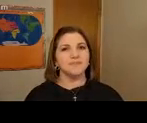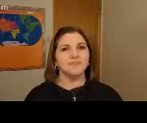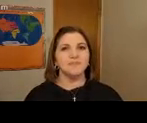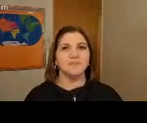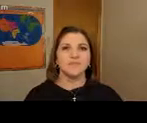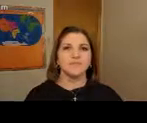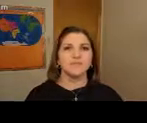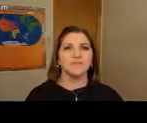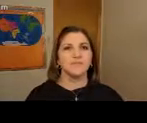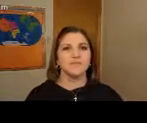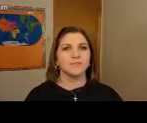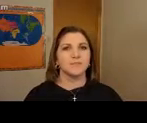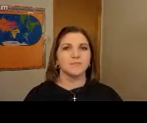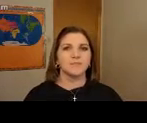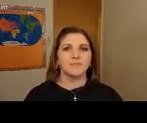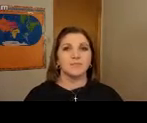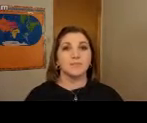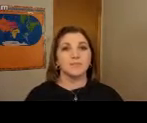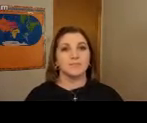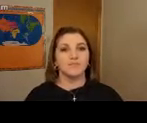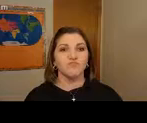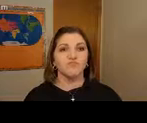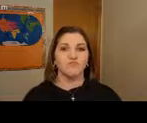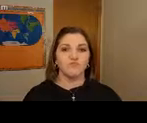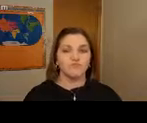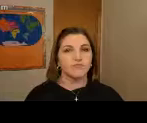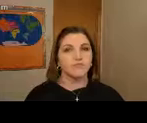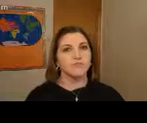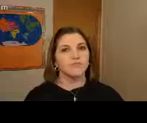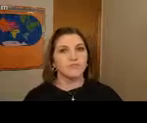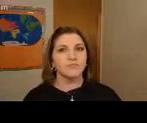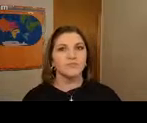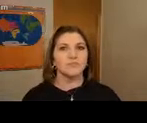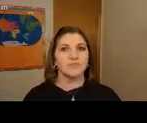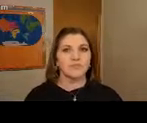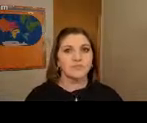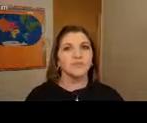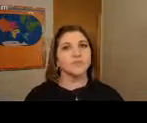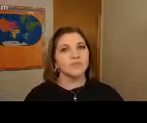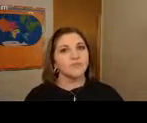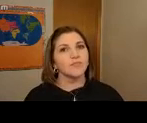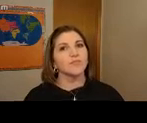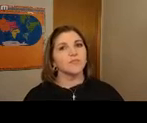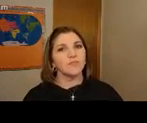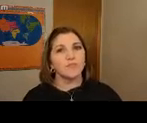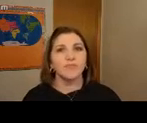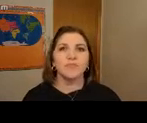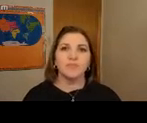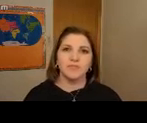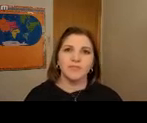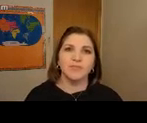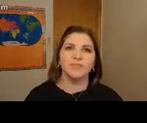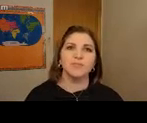movie to see, or what player we want for our fantasy football league. I'll break it down for you. Comparing and